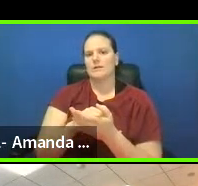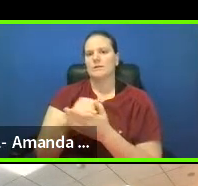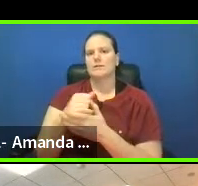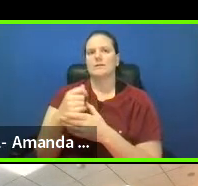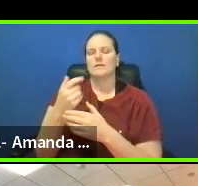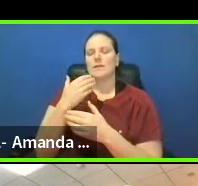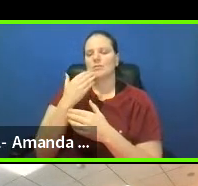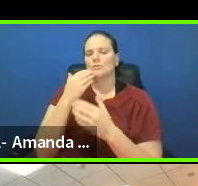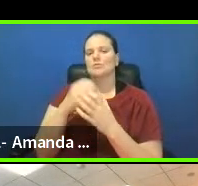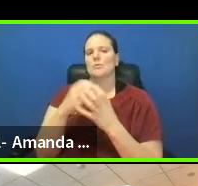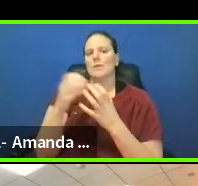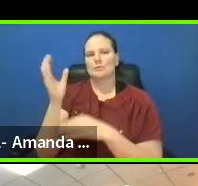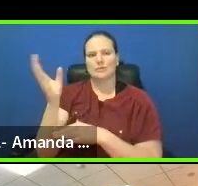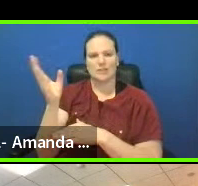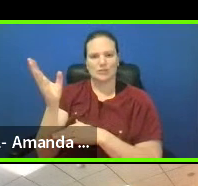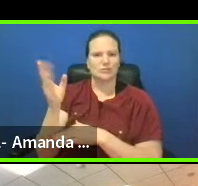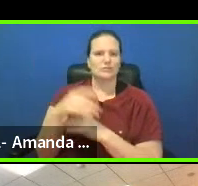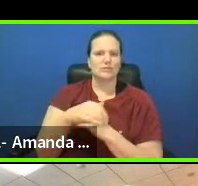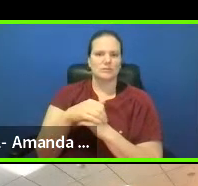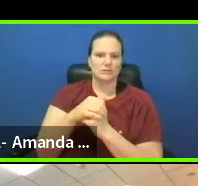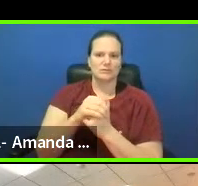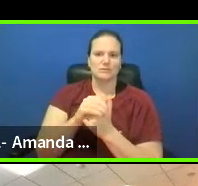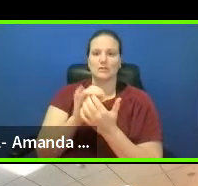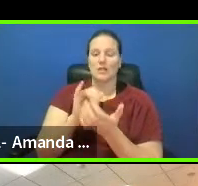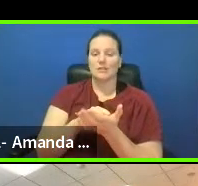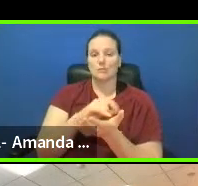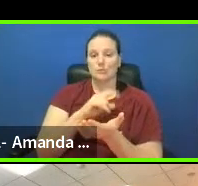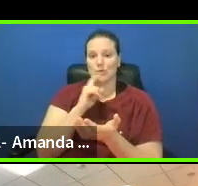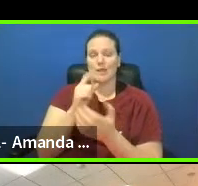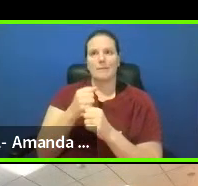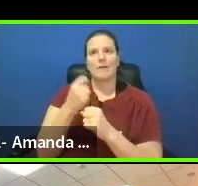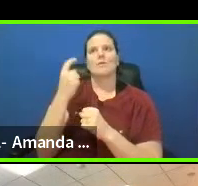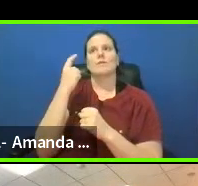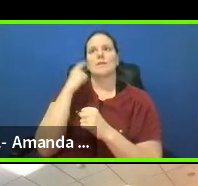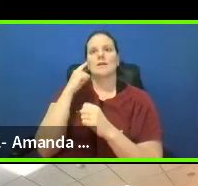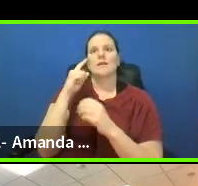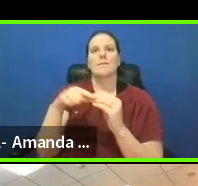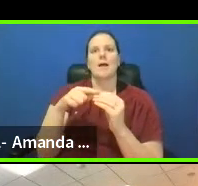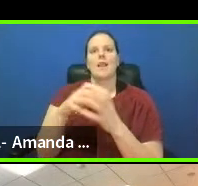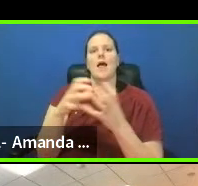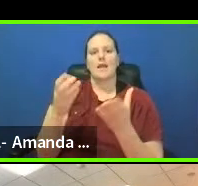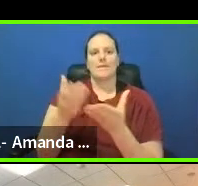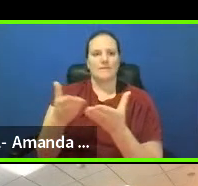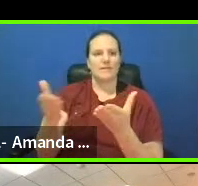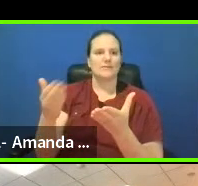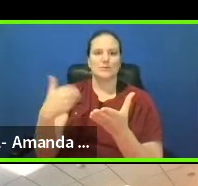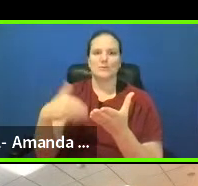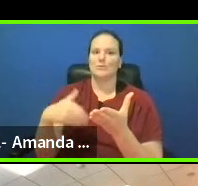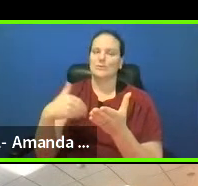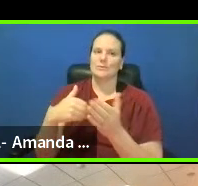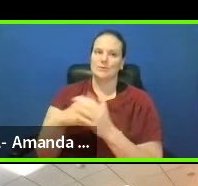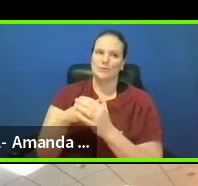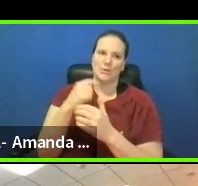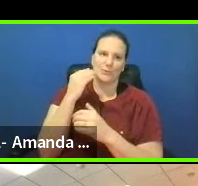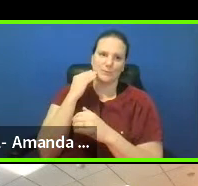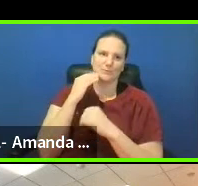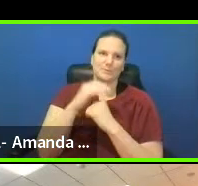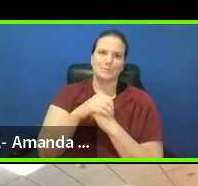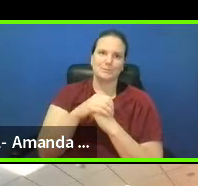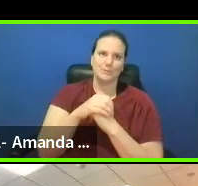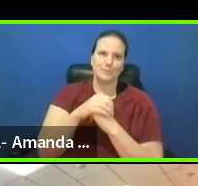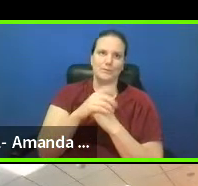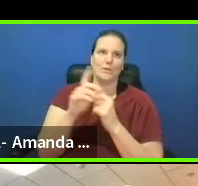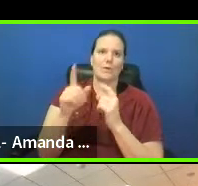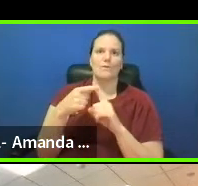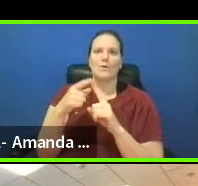very much for it. It just really makes you think about a lot of things, you know, when it comes to